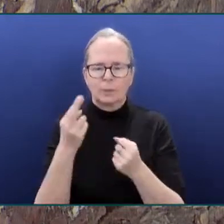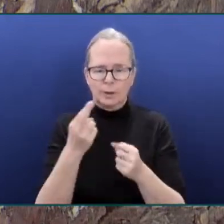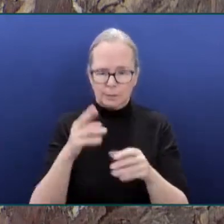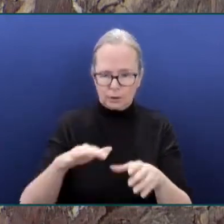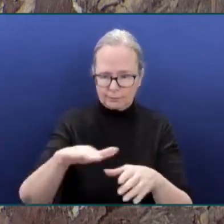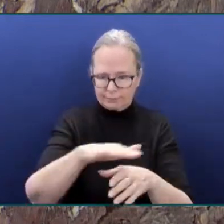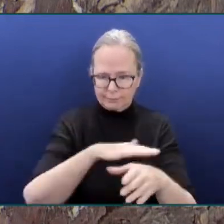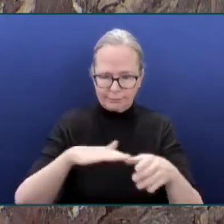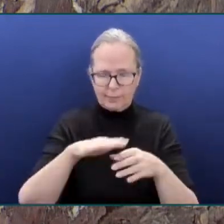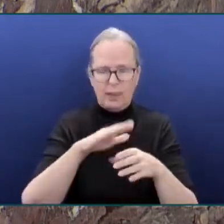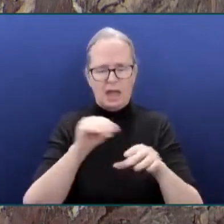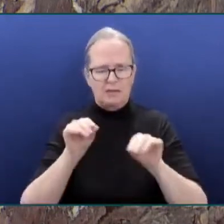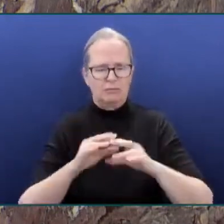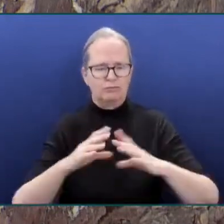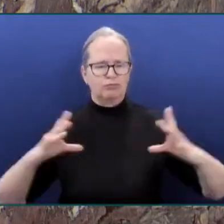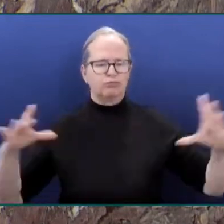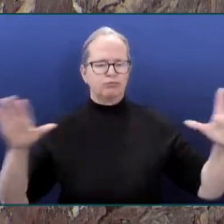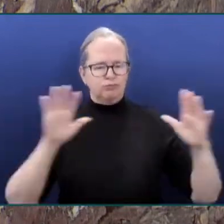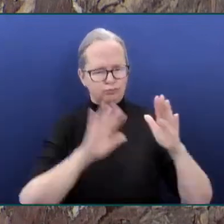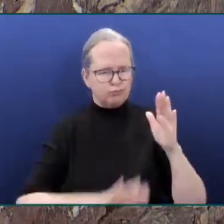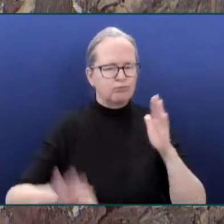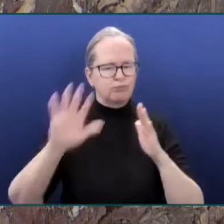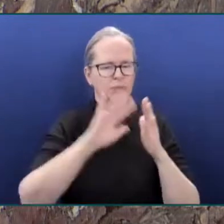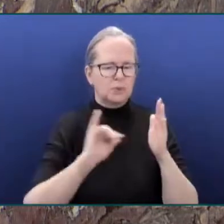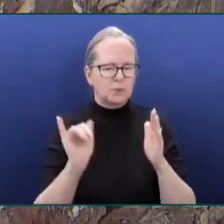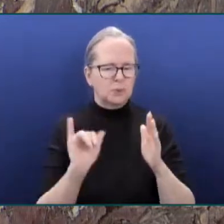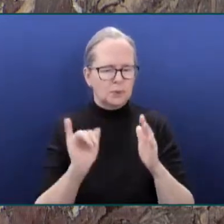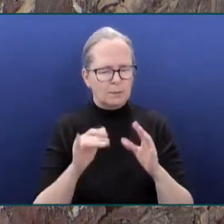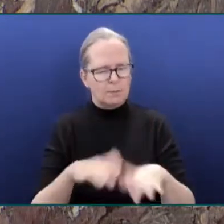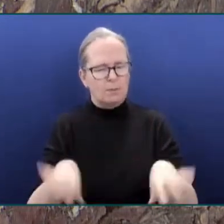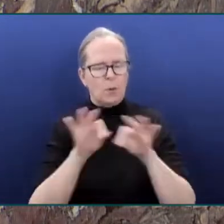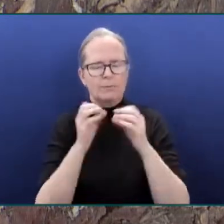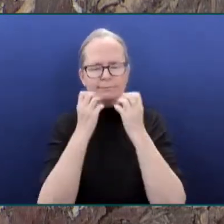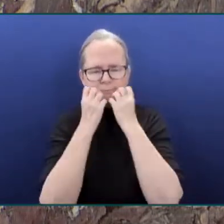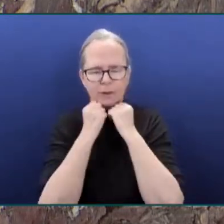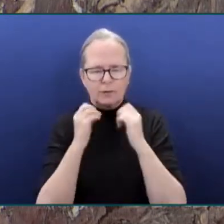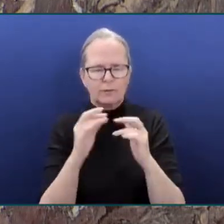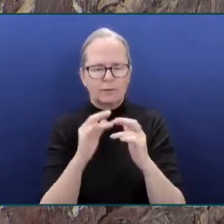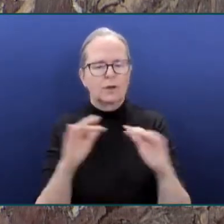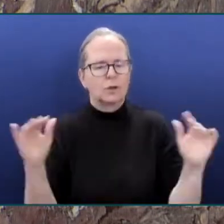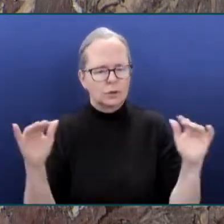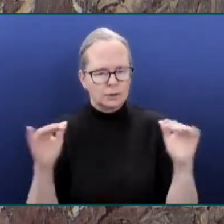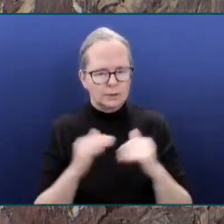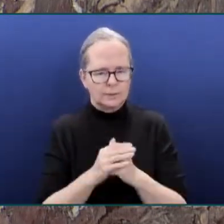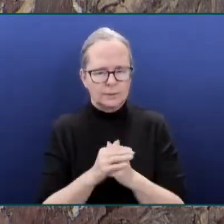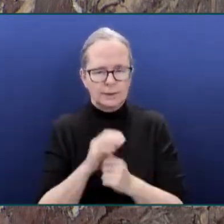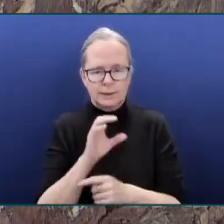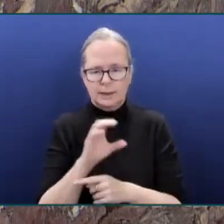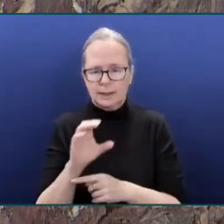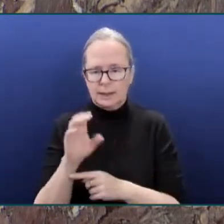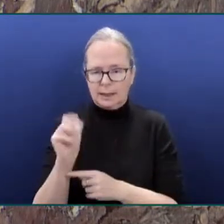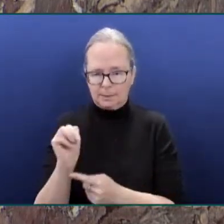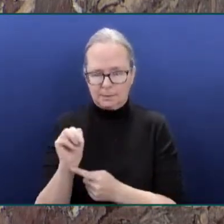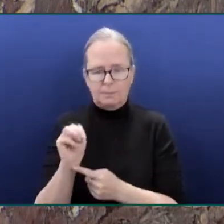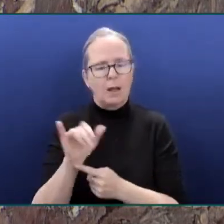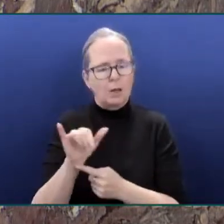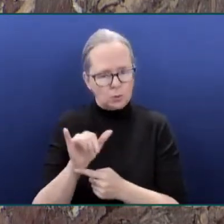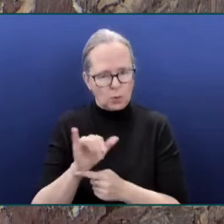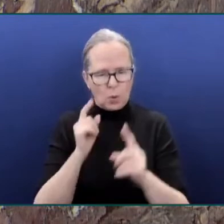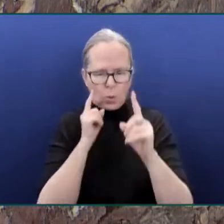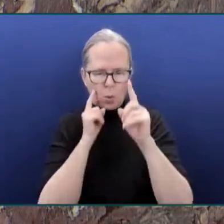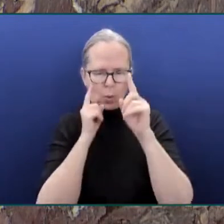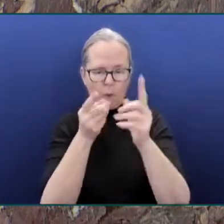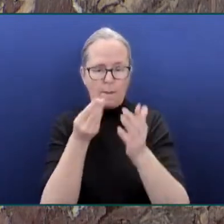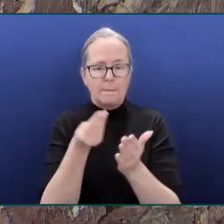ongoing initiatives, the CCM is also raising funds for the victims of the recent earthquakes in